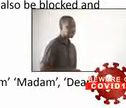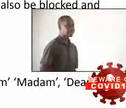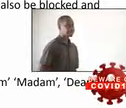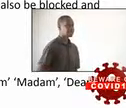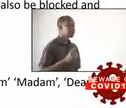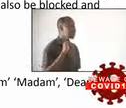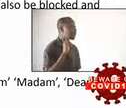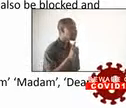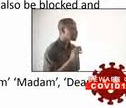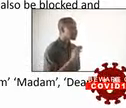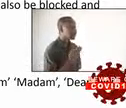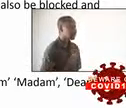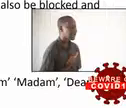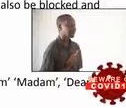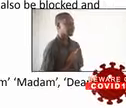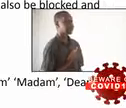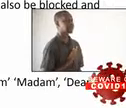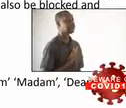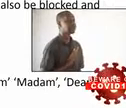if you have